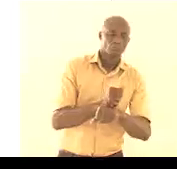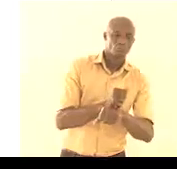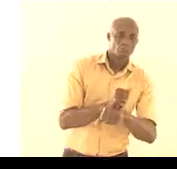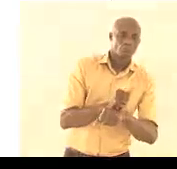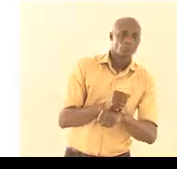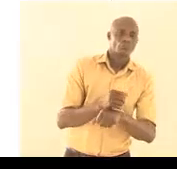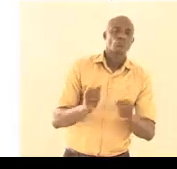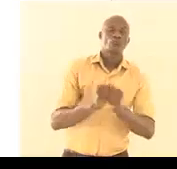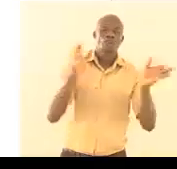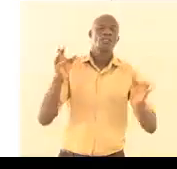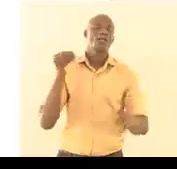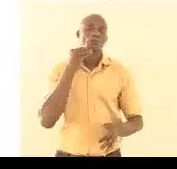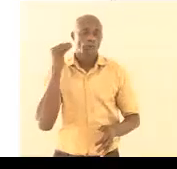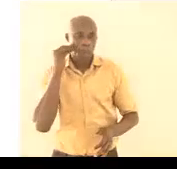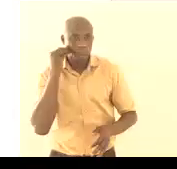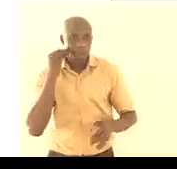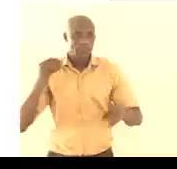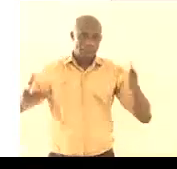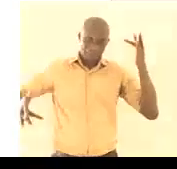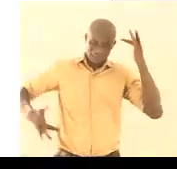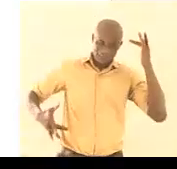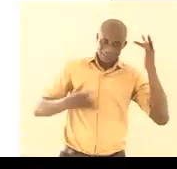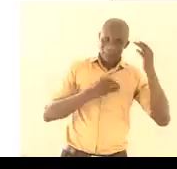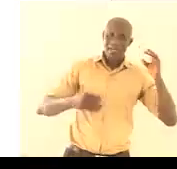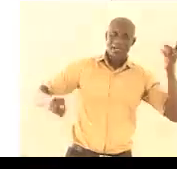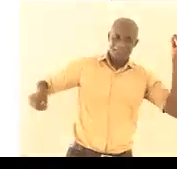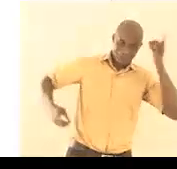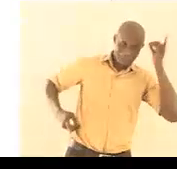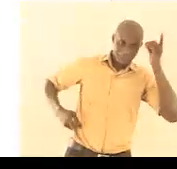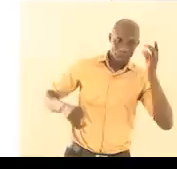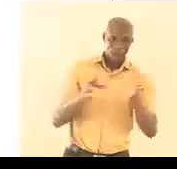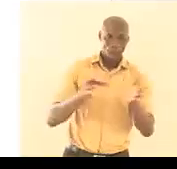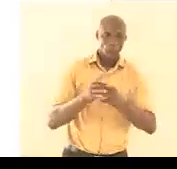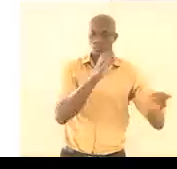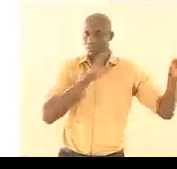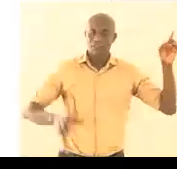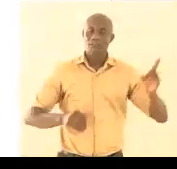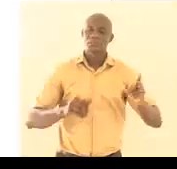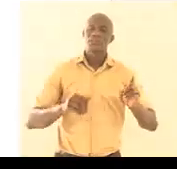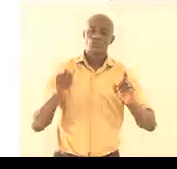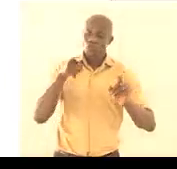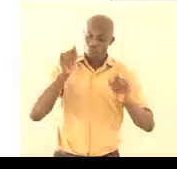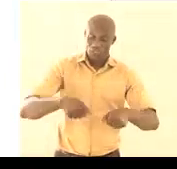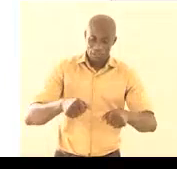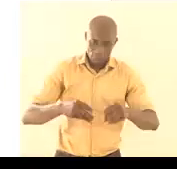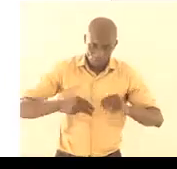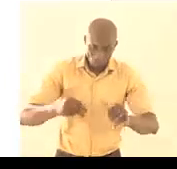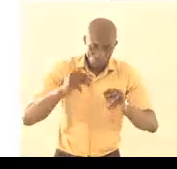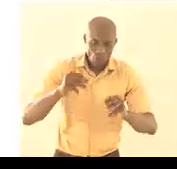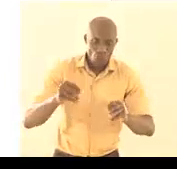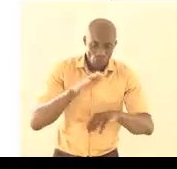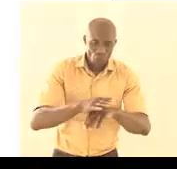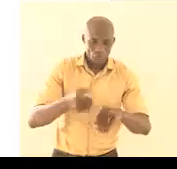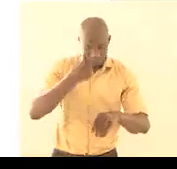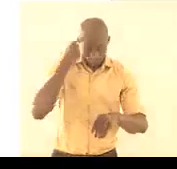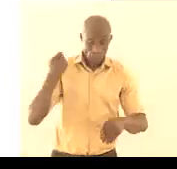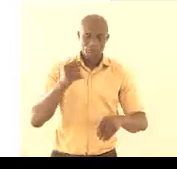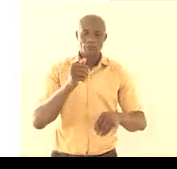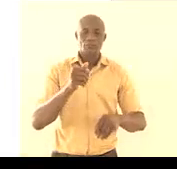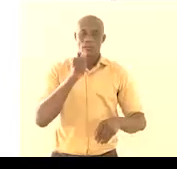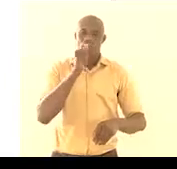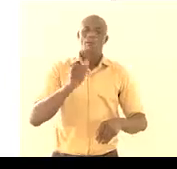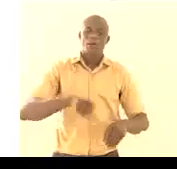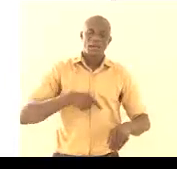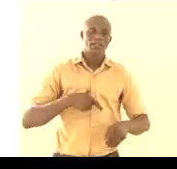unemployment, homelessness, sickness and disease, Jesus Christ says, you can move on because I am alive. Peace be with